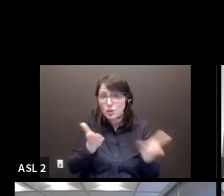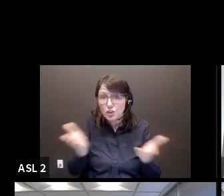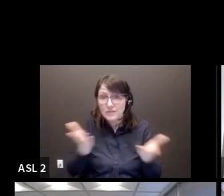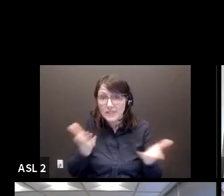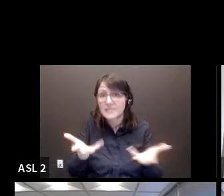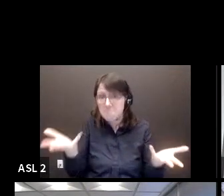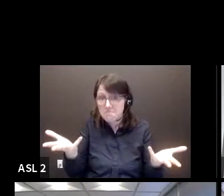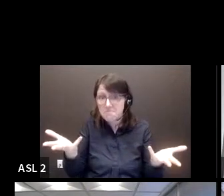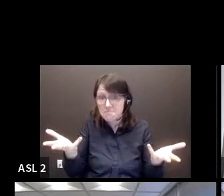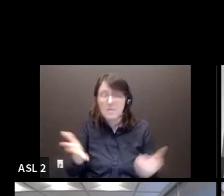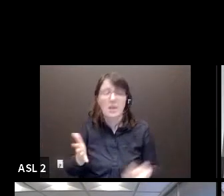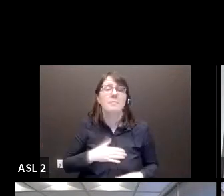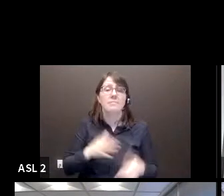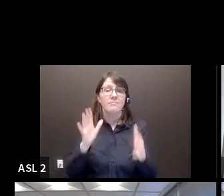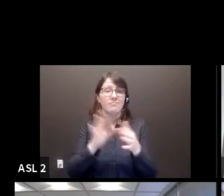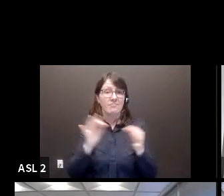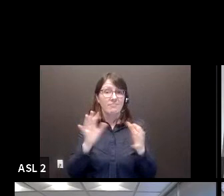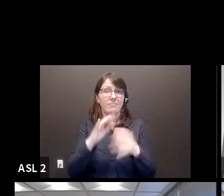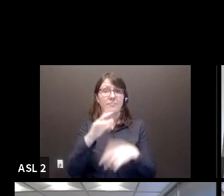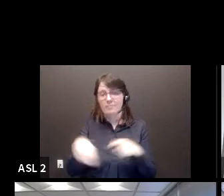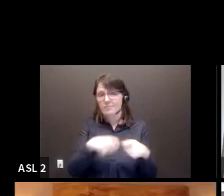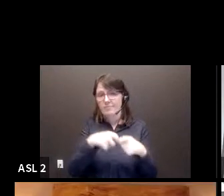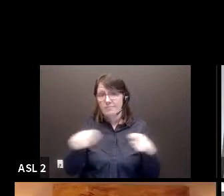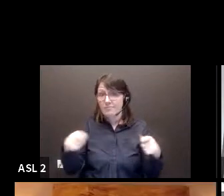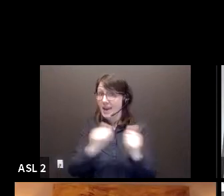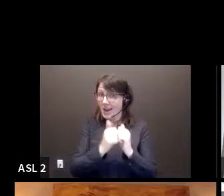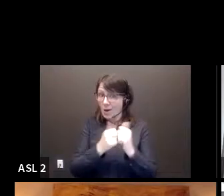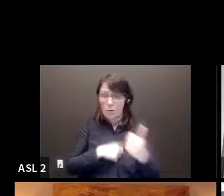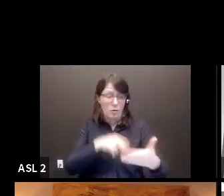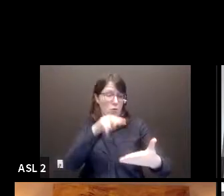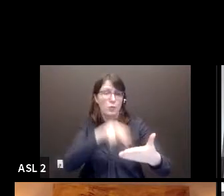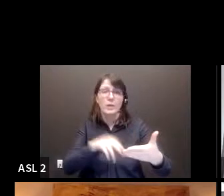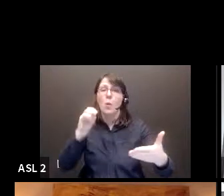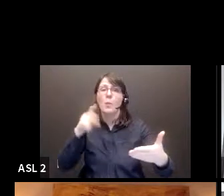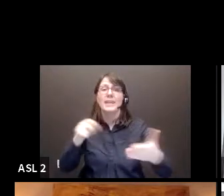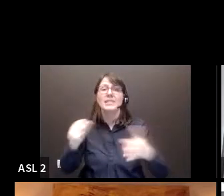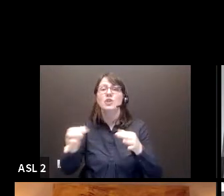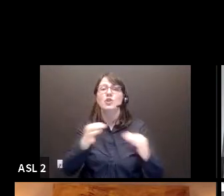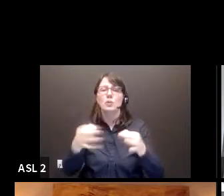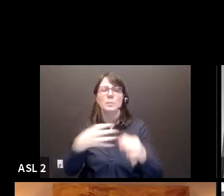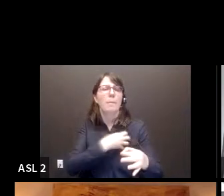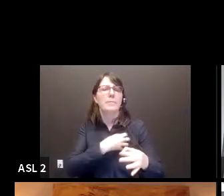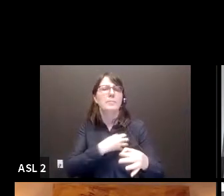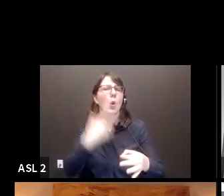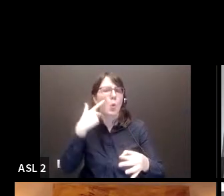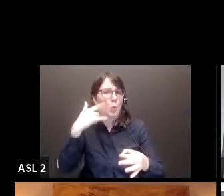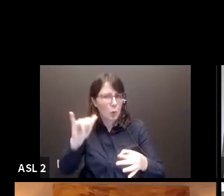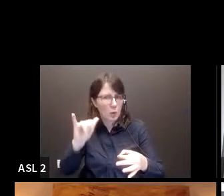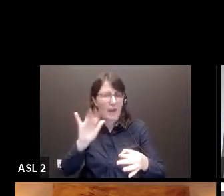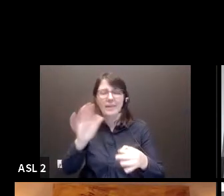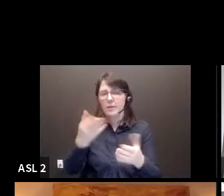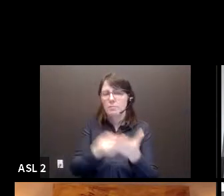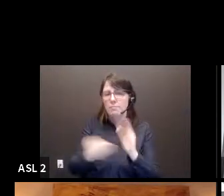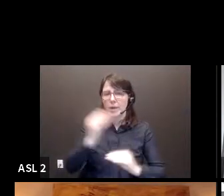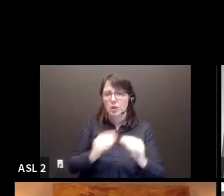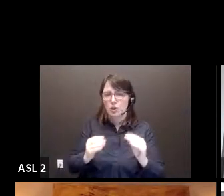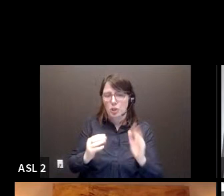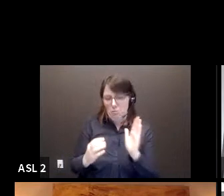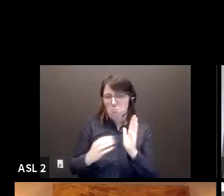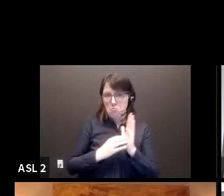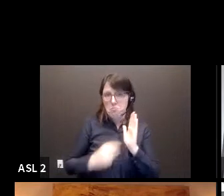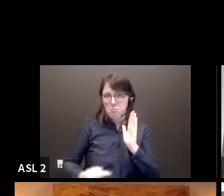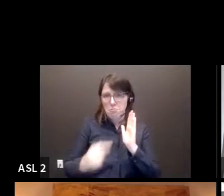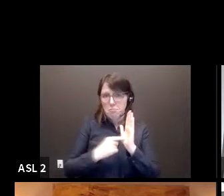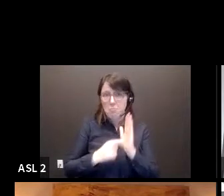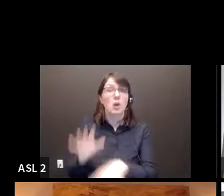end this delegation by reading the ops's description of policing included in the intro section of their budget the traditional